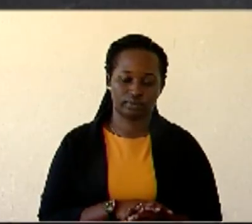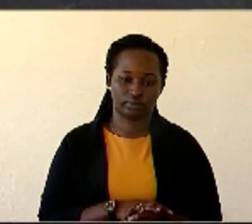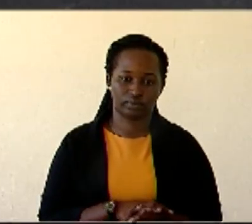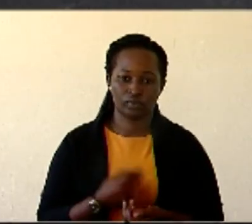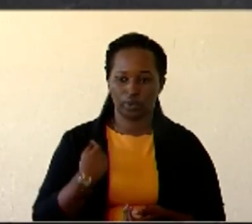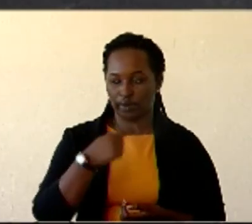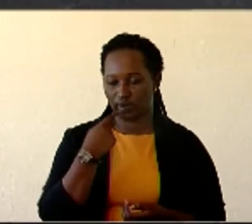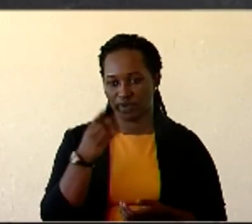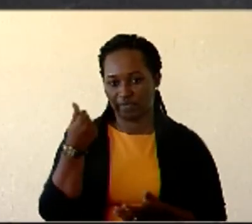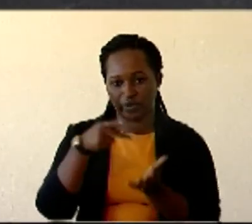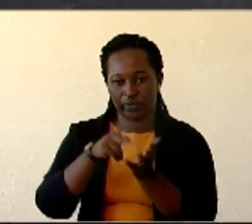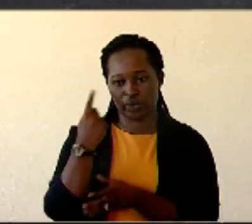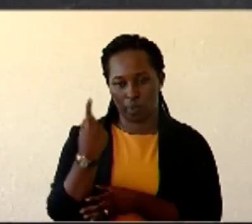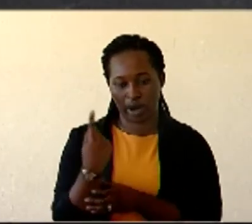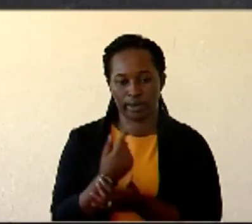price 1,